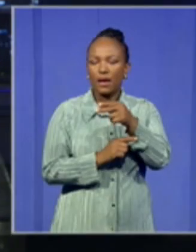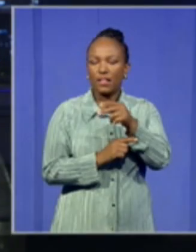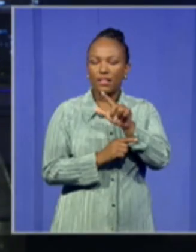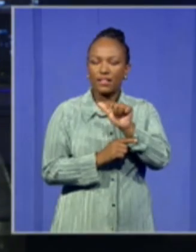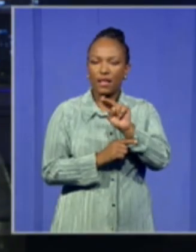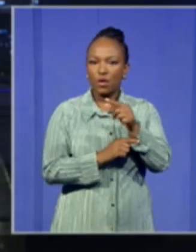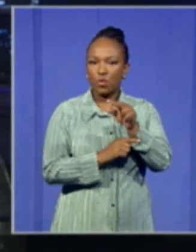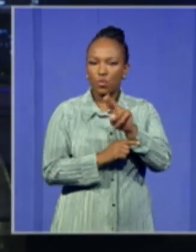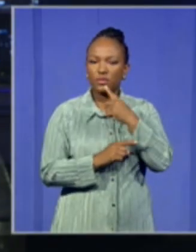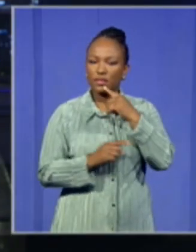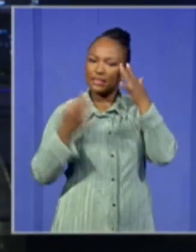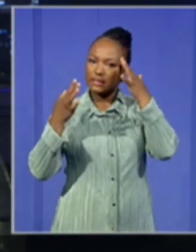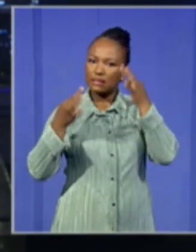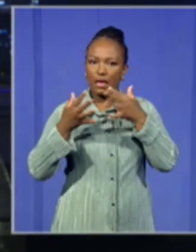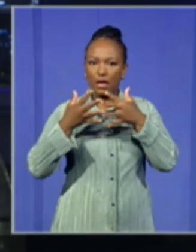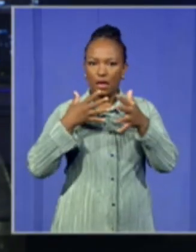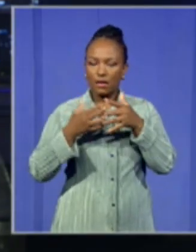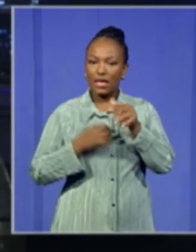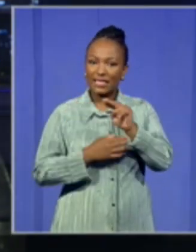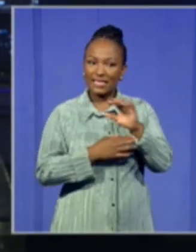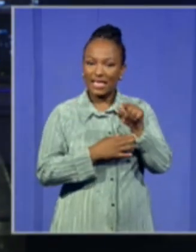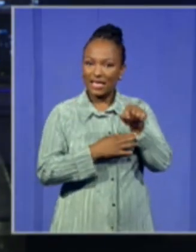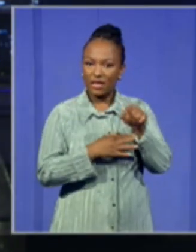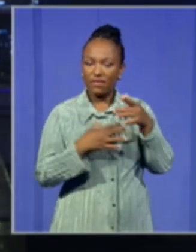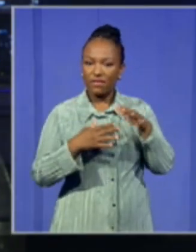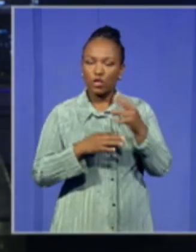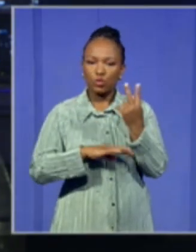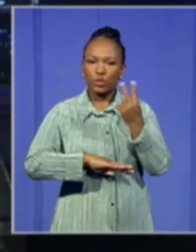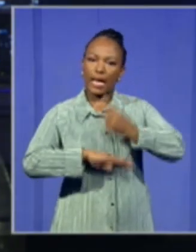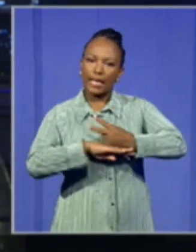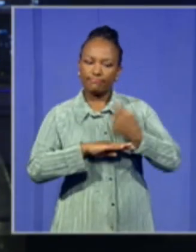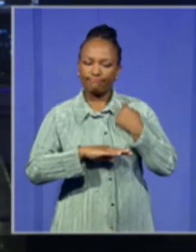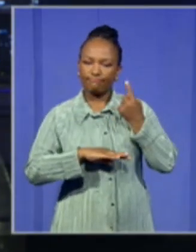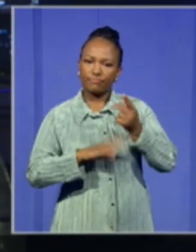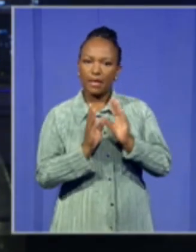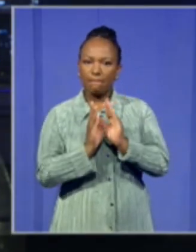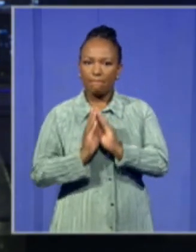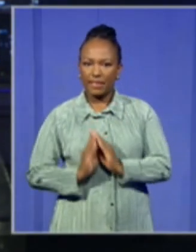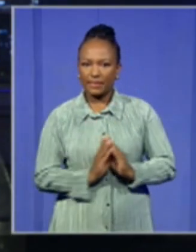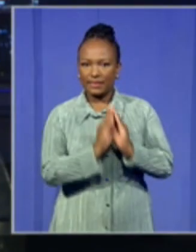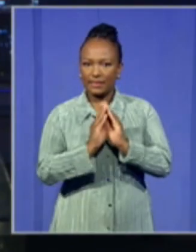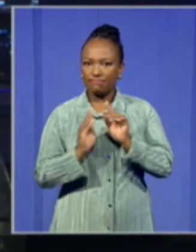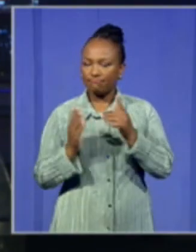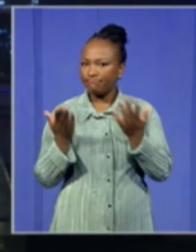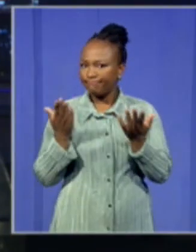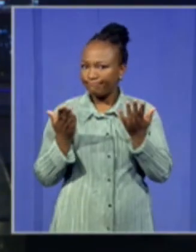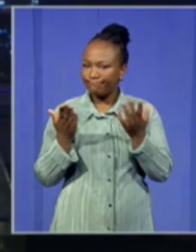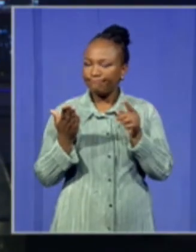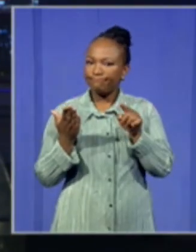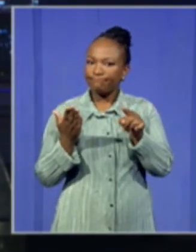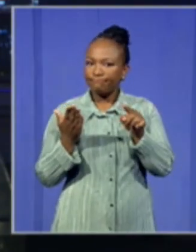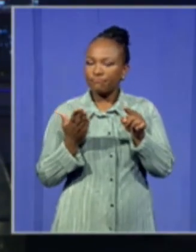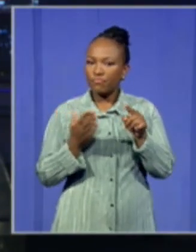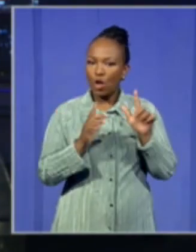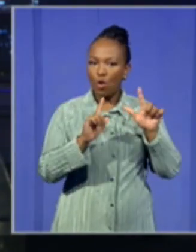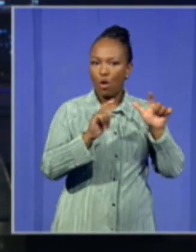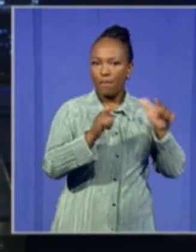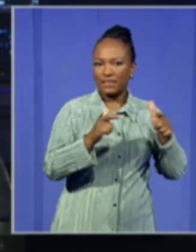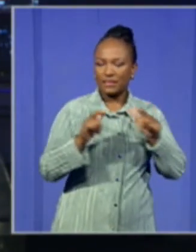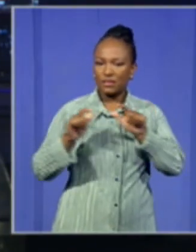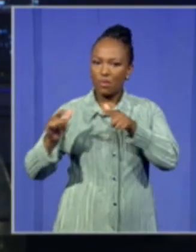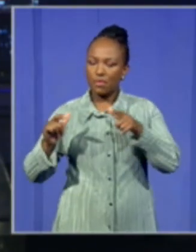ya lekoko e tsene kopano ya malatsi a le mabedi go sekaseka gore a lekoko le tswelela go phatlalatsa dikomiti tsa